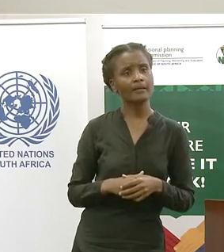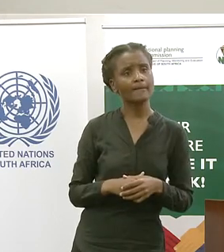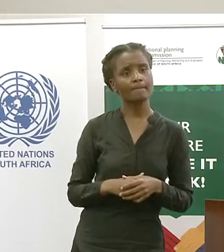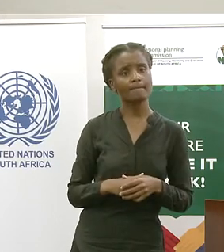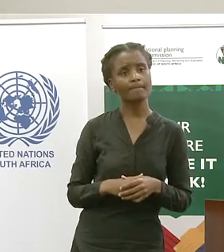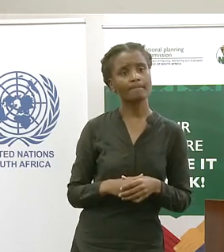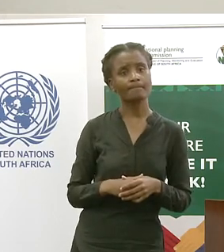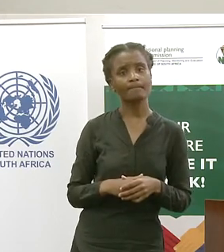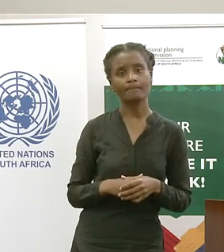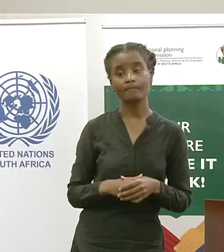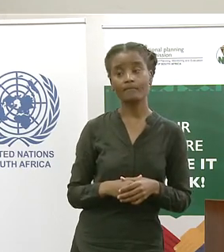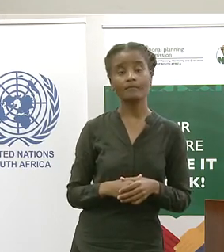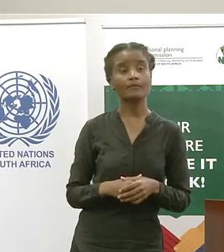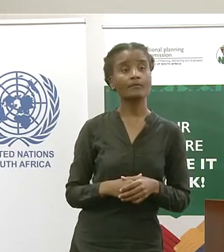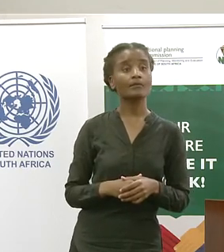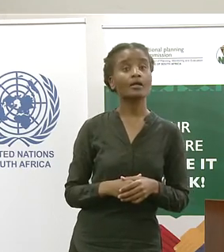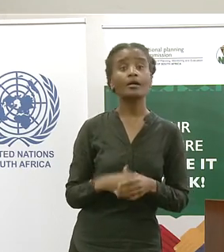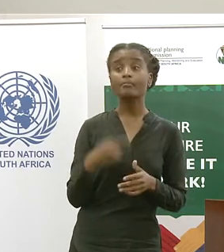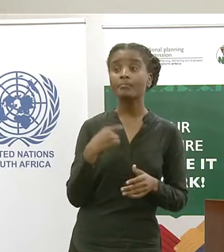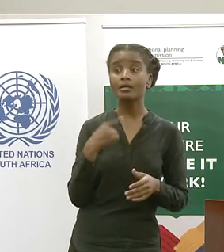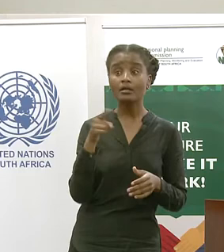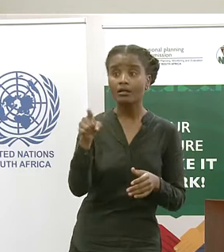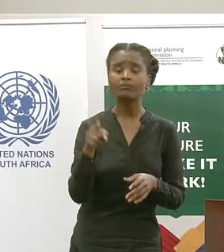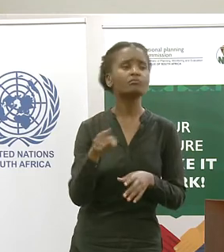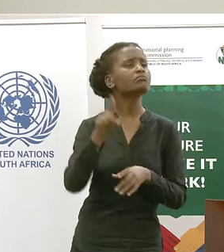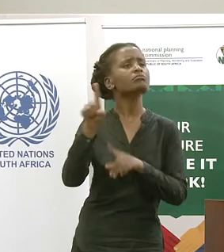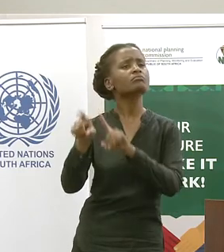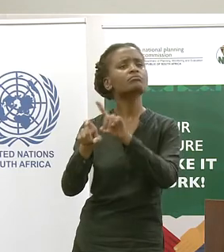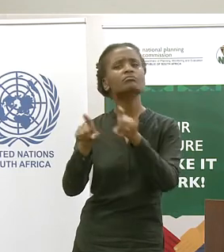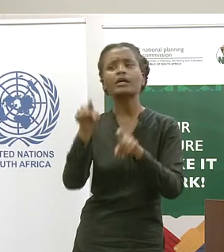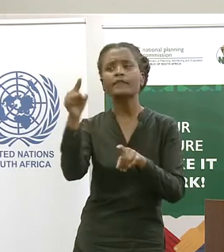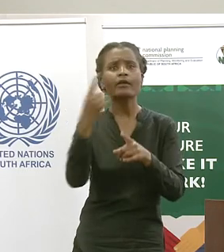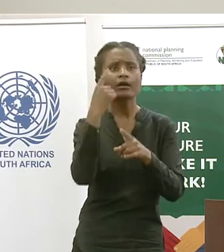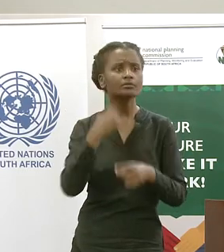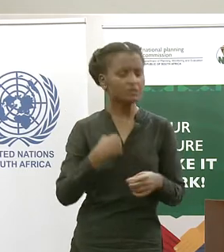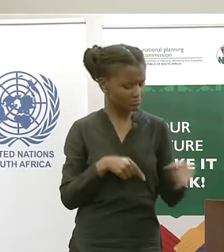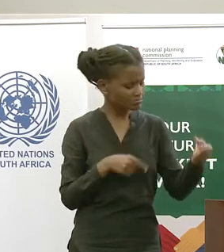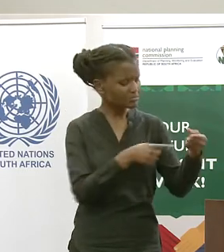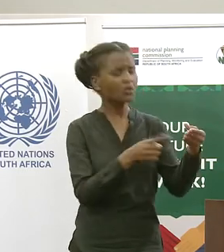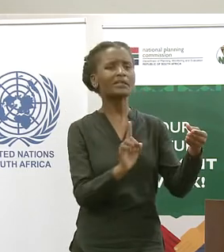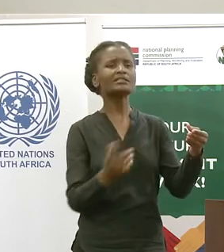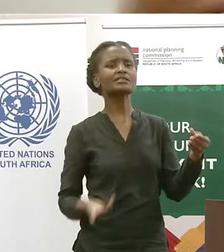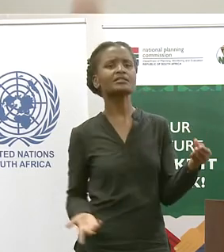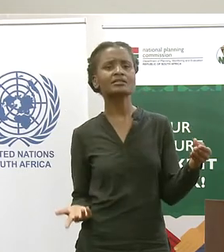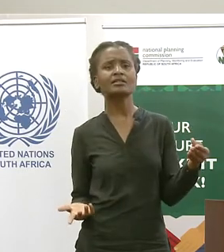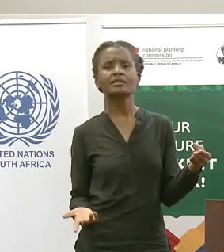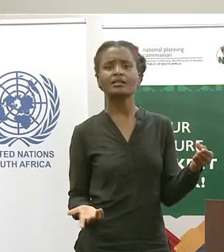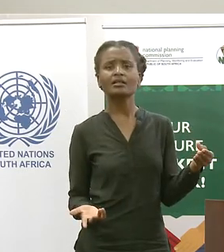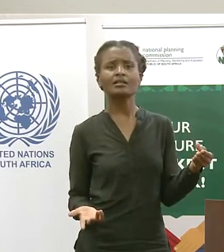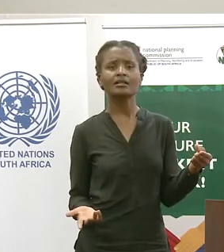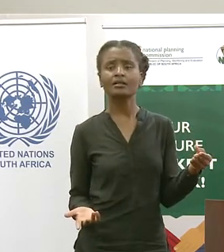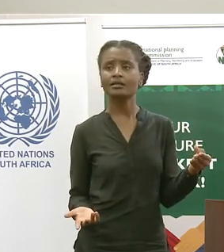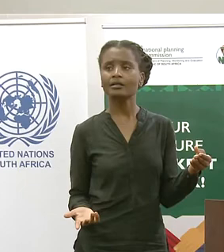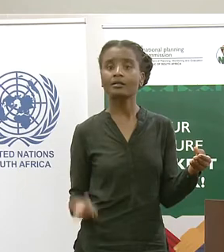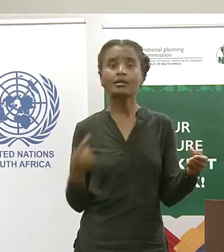I have thrown the INDS in front of them and they asked me, what is this? And as I